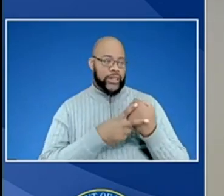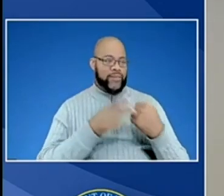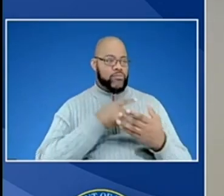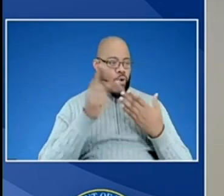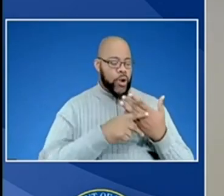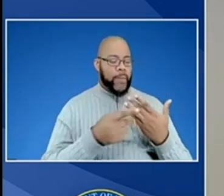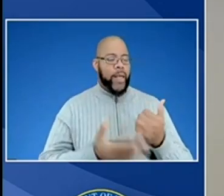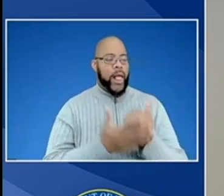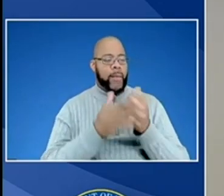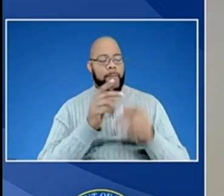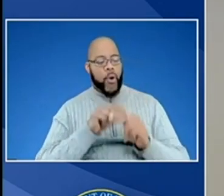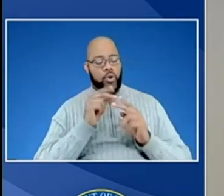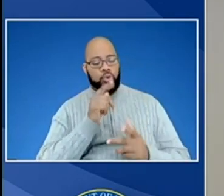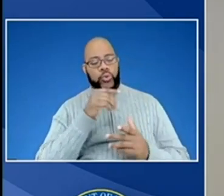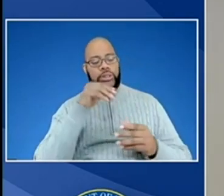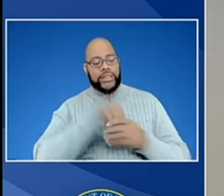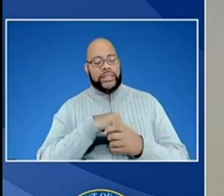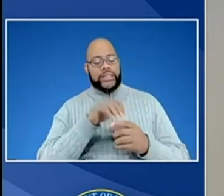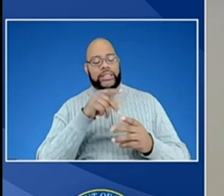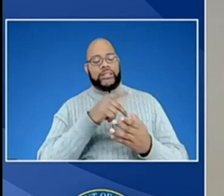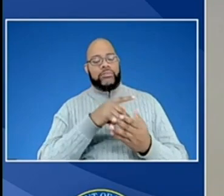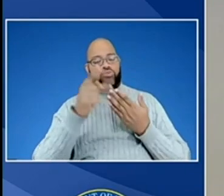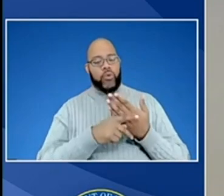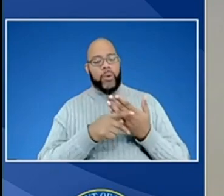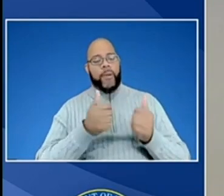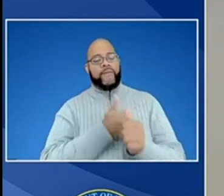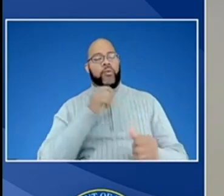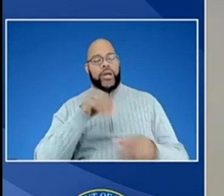borrowers who are presently in these situations avoid being